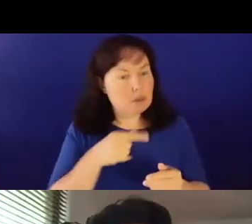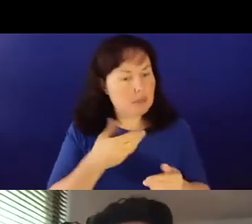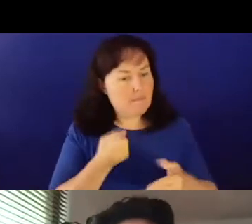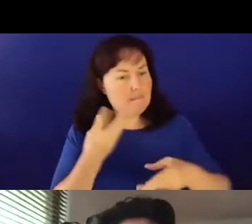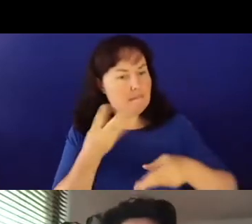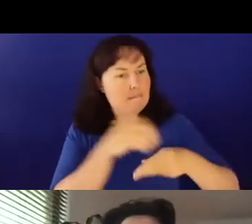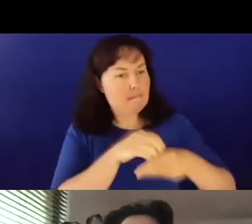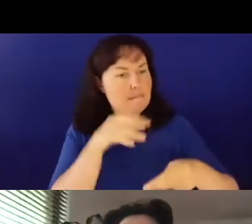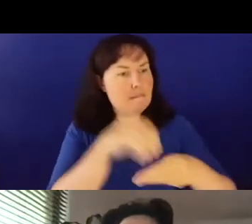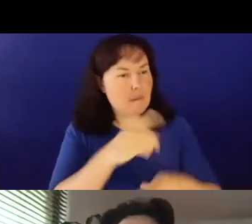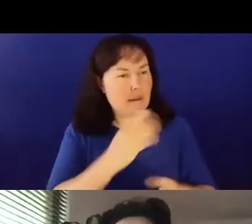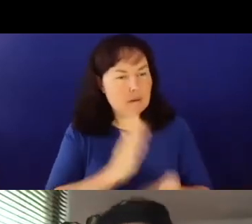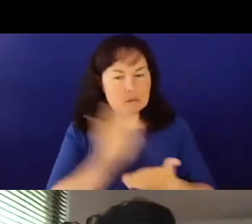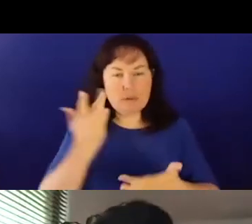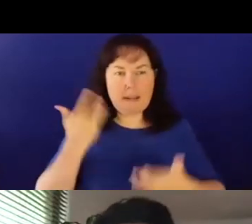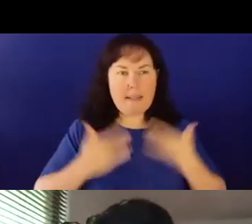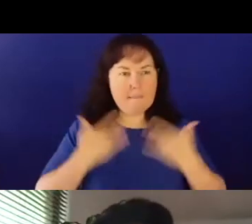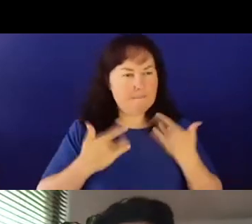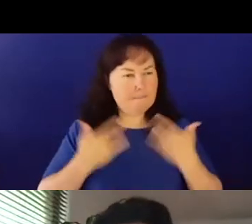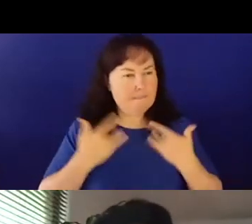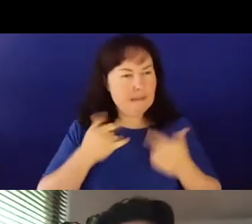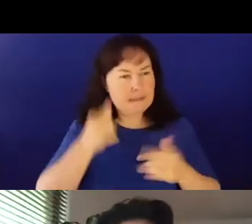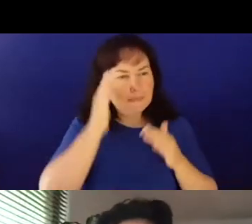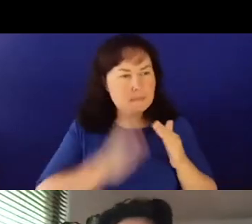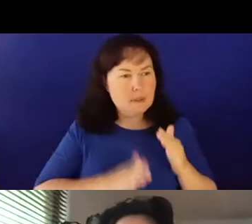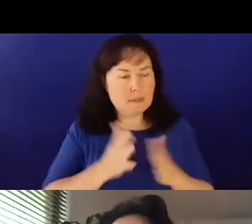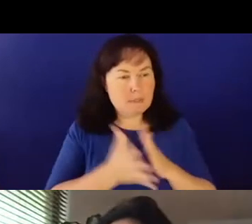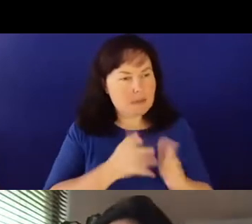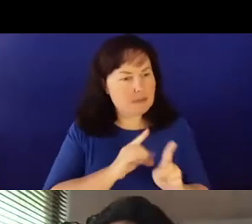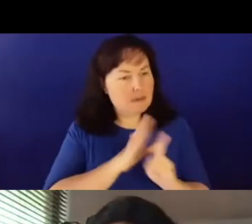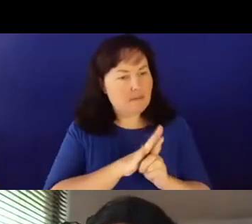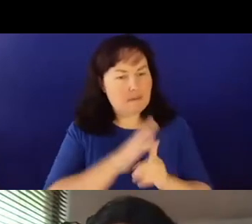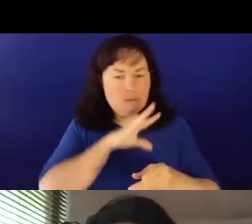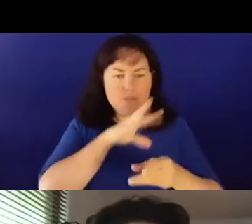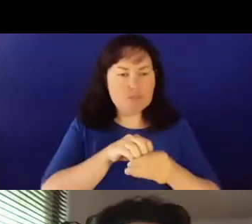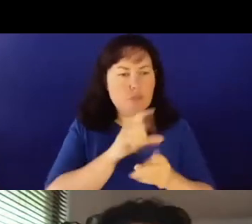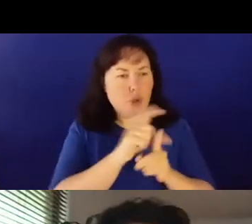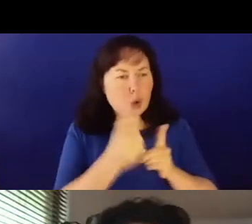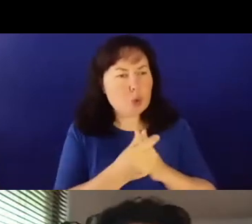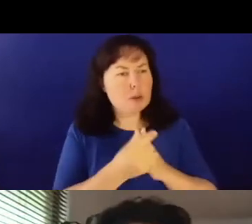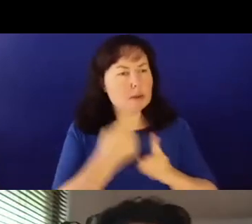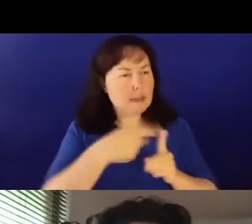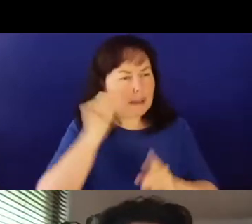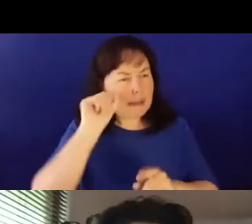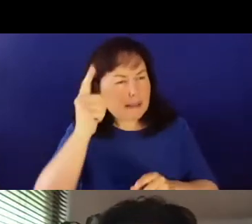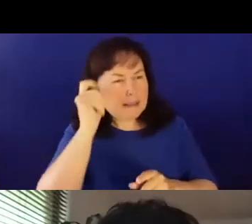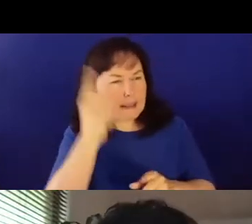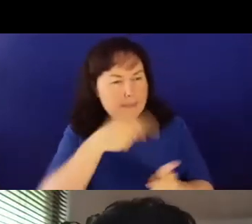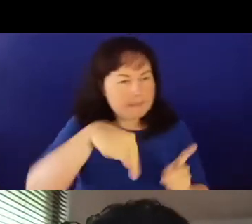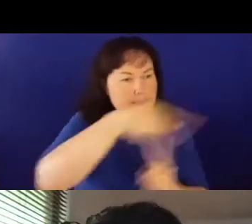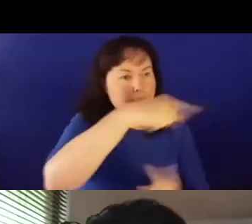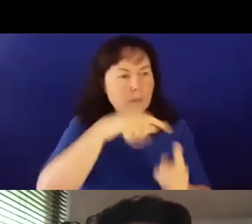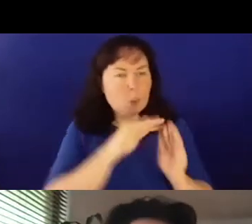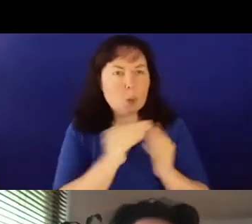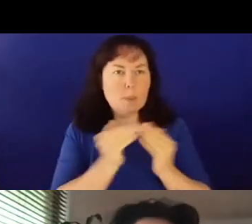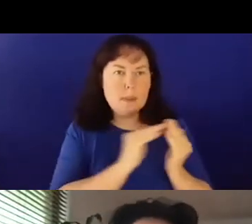lived experience. They have that real authenticity of voice behind them. And of course, we also need stories that reflect the SBS